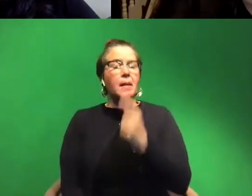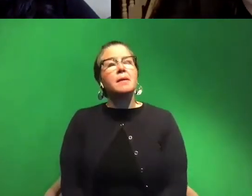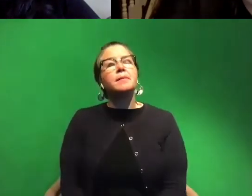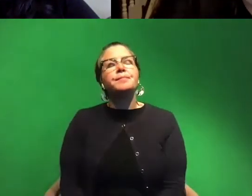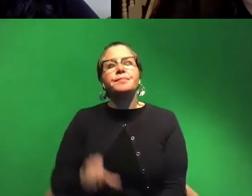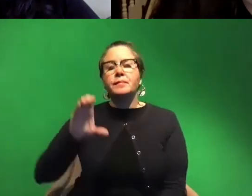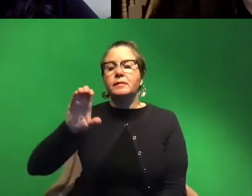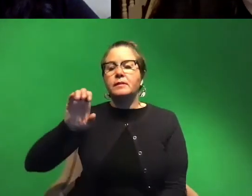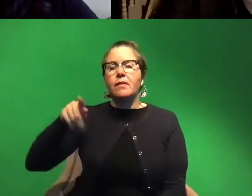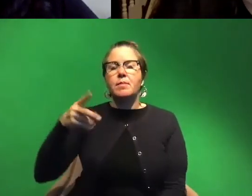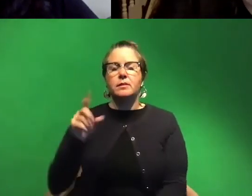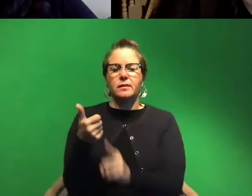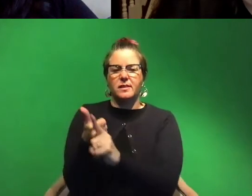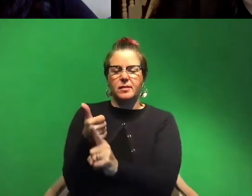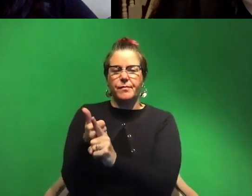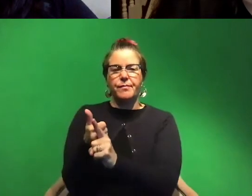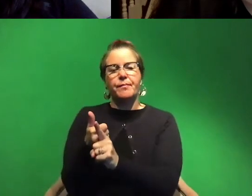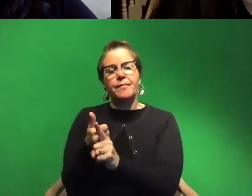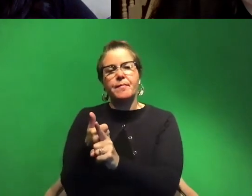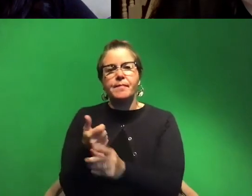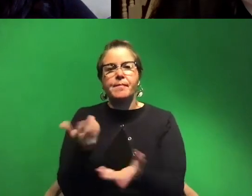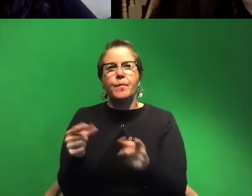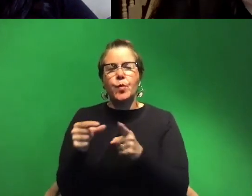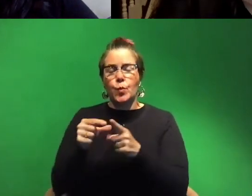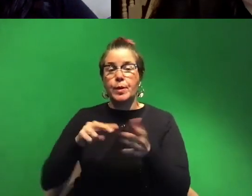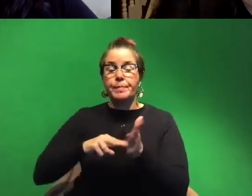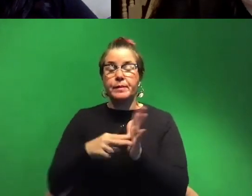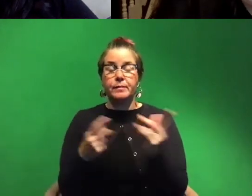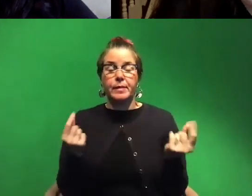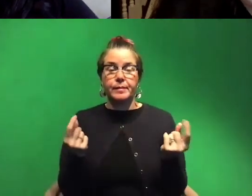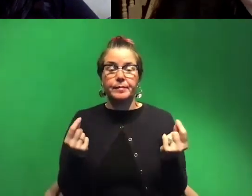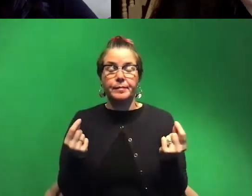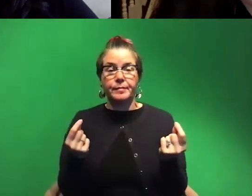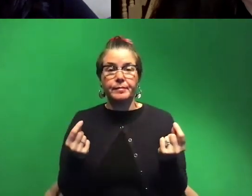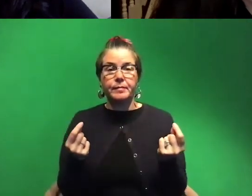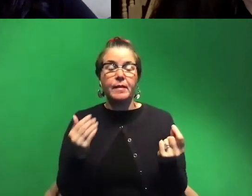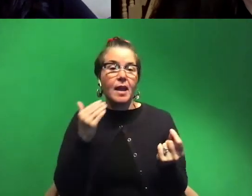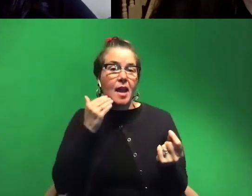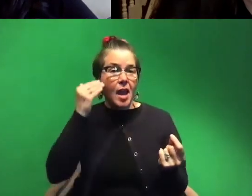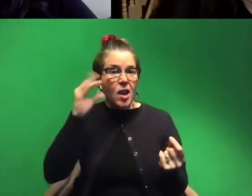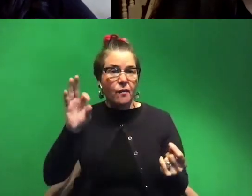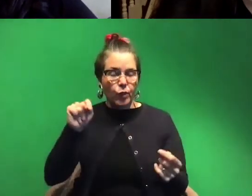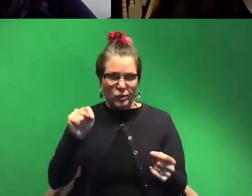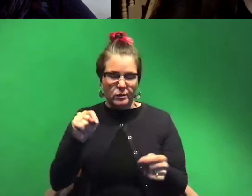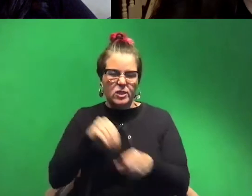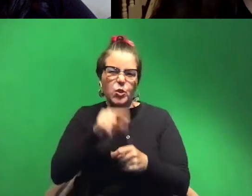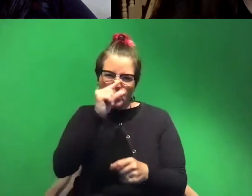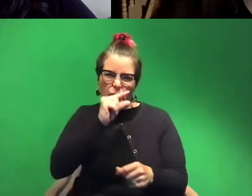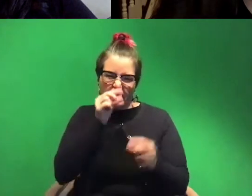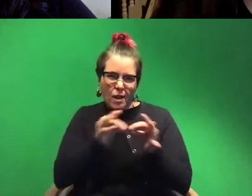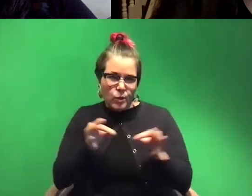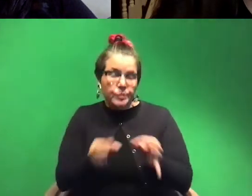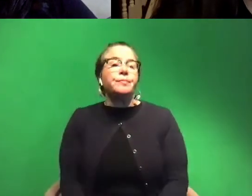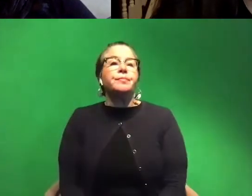cephalopod itself, the word cephalopod actually means head foot in Greek. So that's, you know,